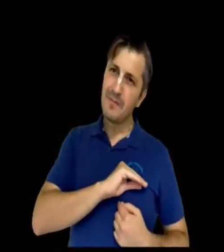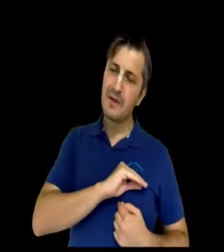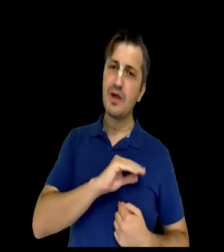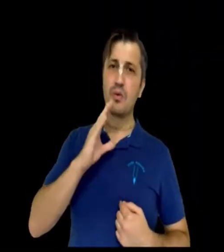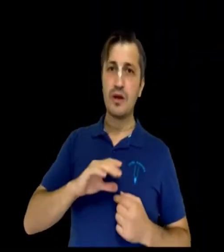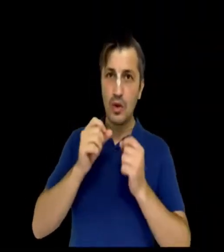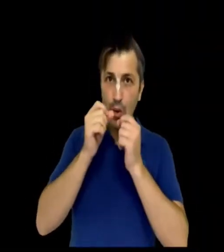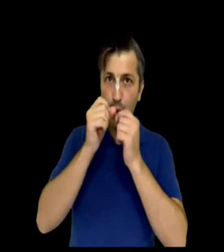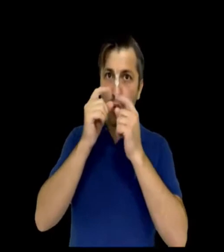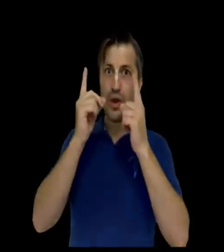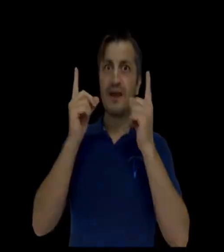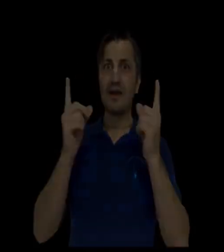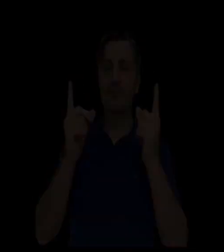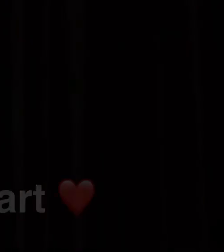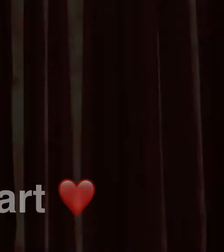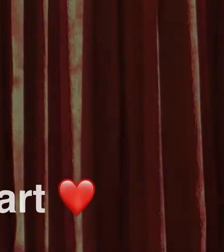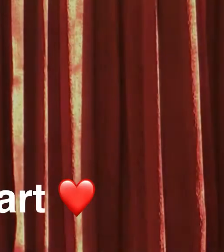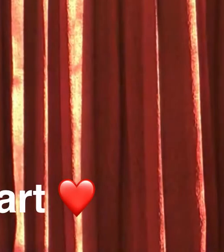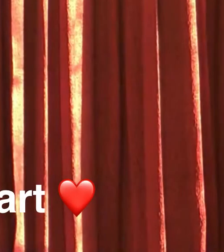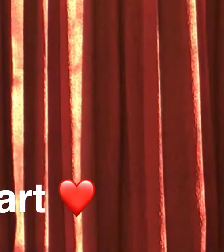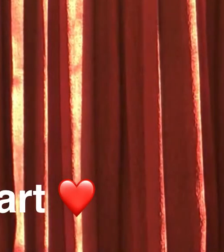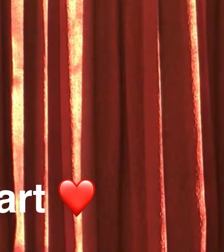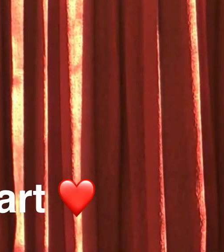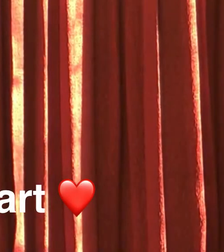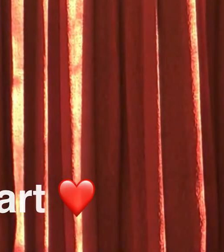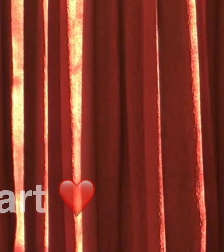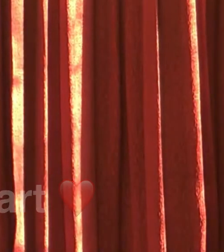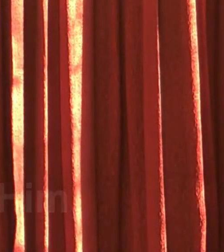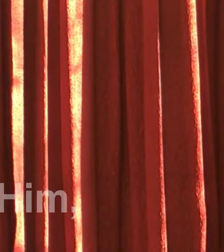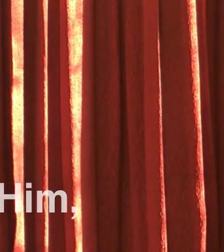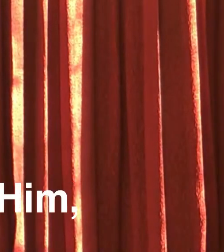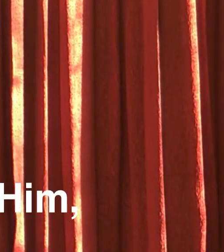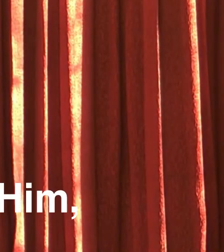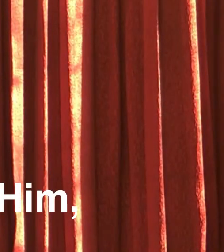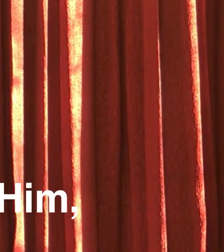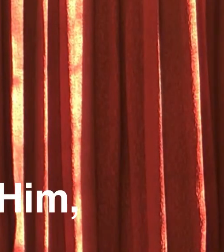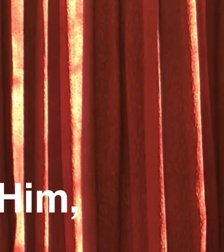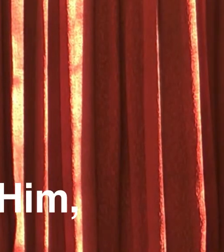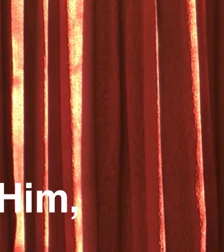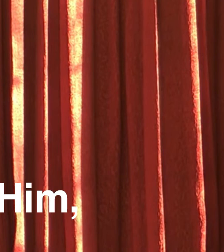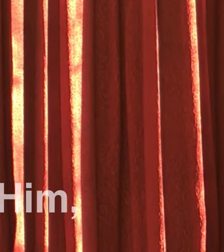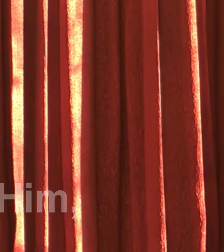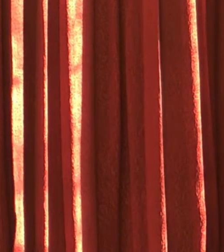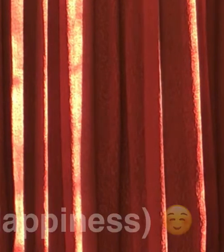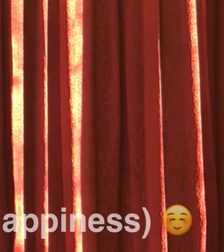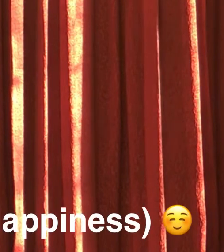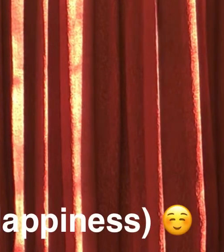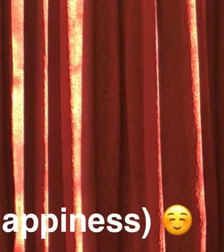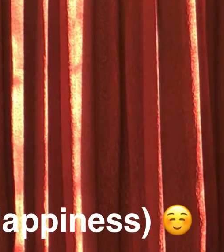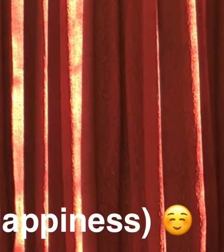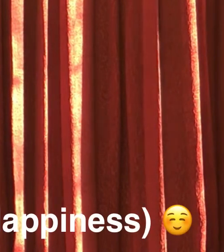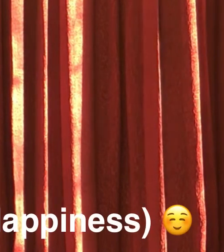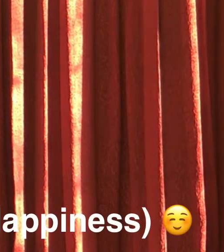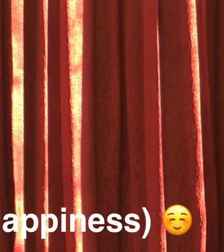turn inside and we see that Krishna is in our heart, waiting for us to turn to Him, and